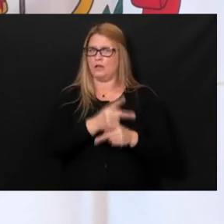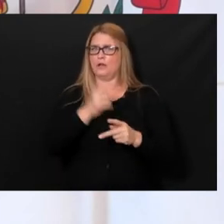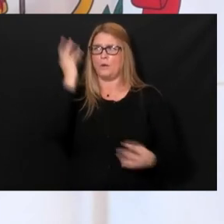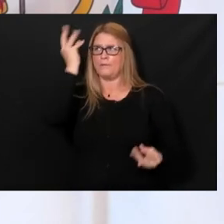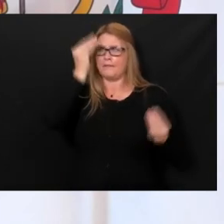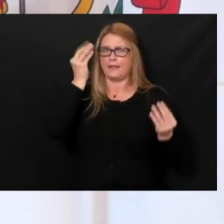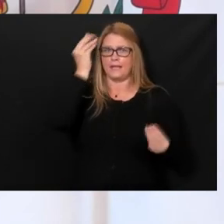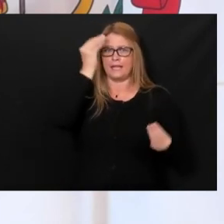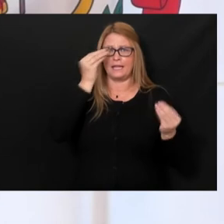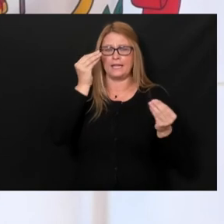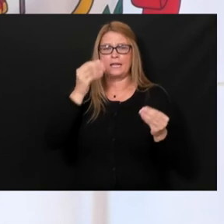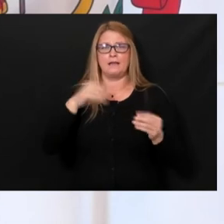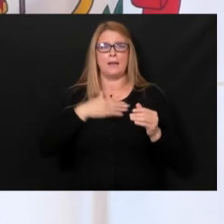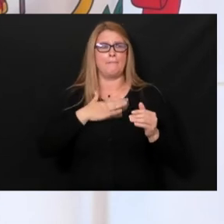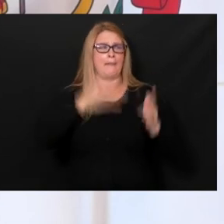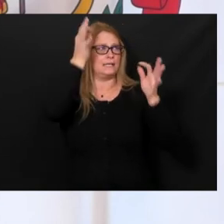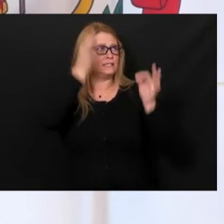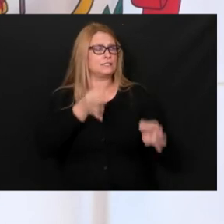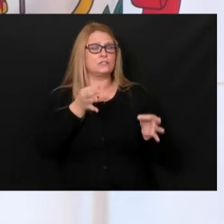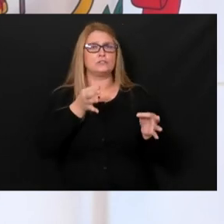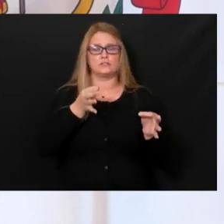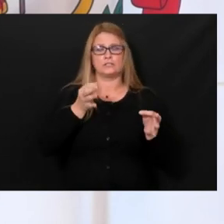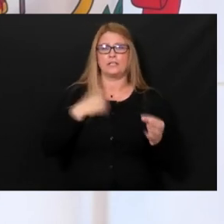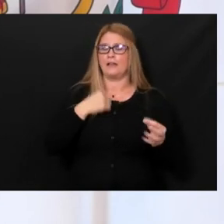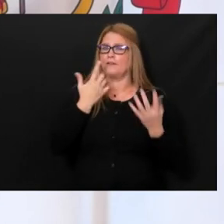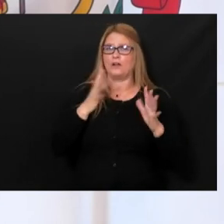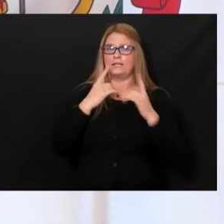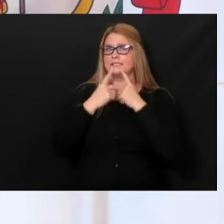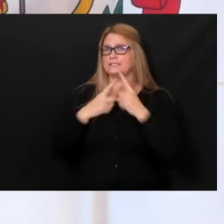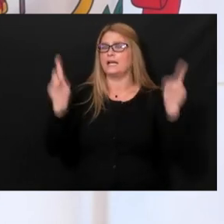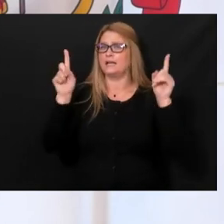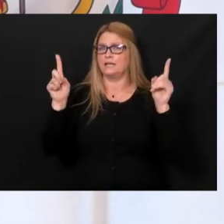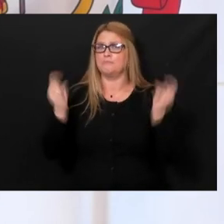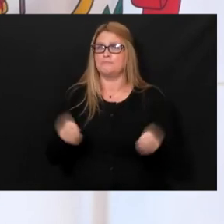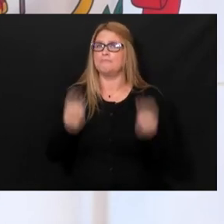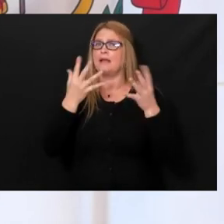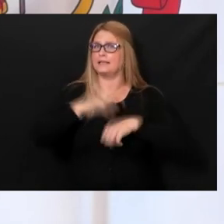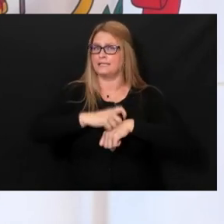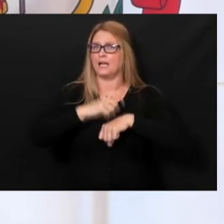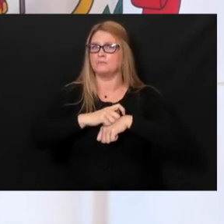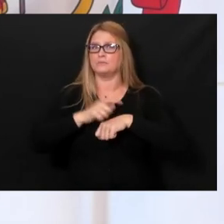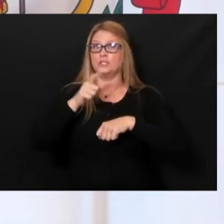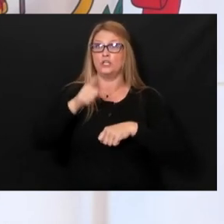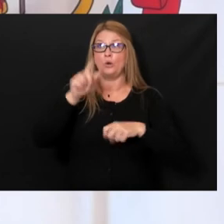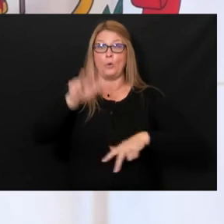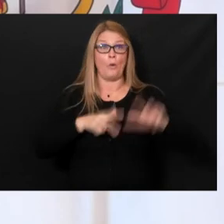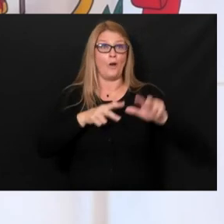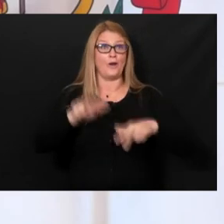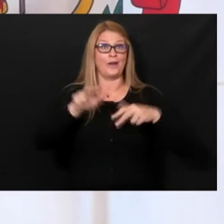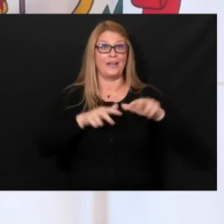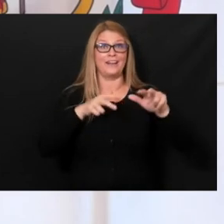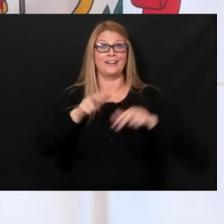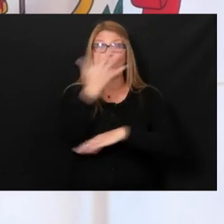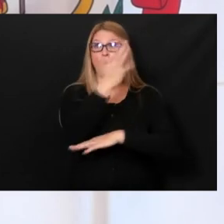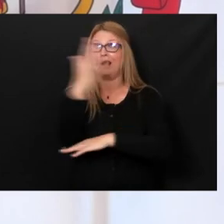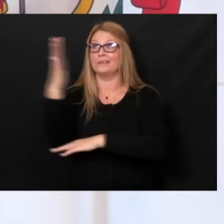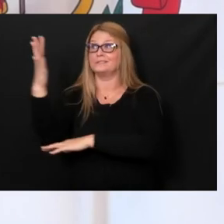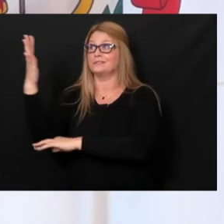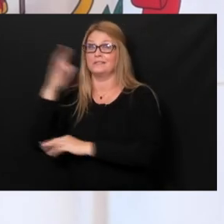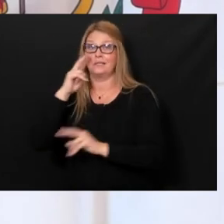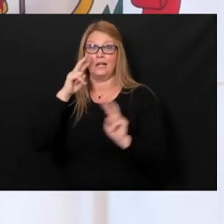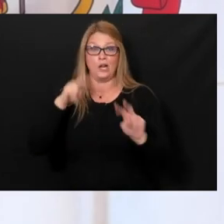and how I move. You know, I've said it many, many times about, you know, you're walking through the woods and you look down and